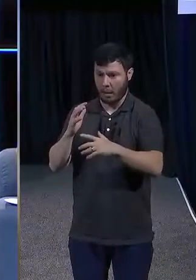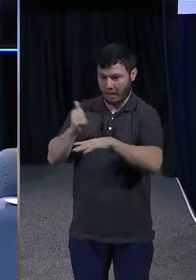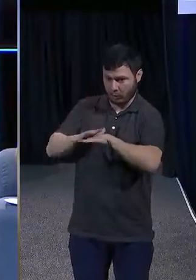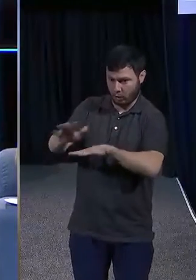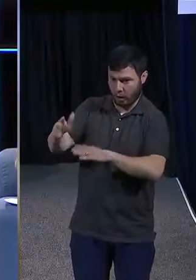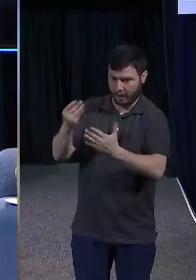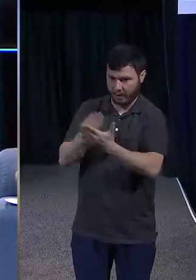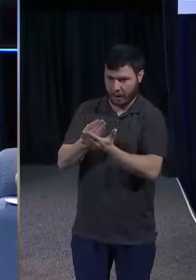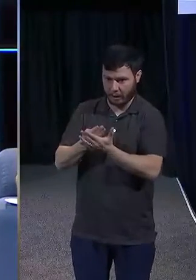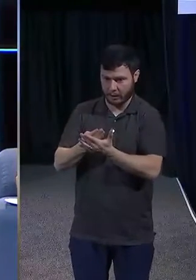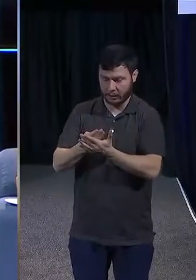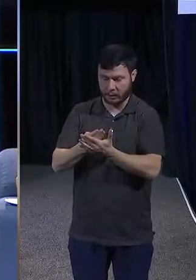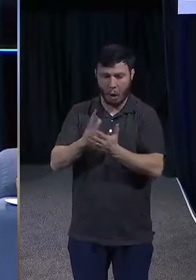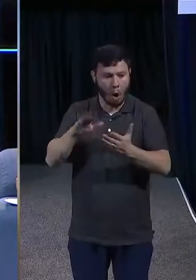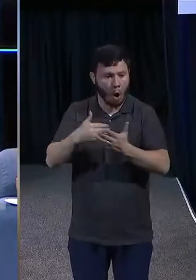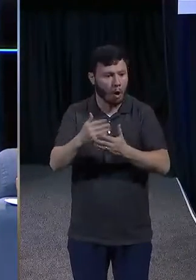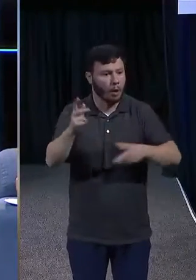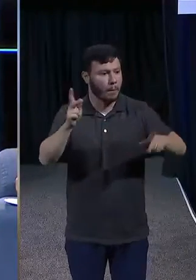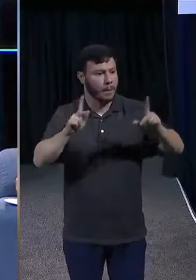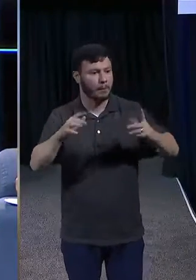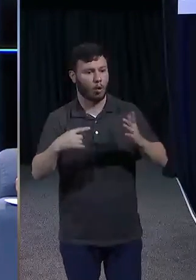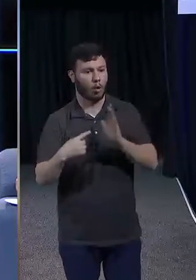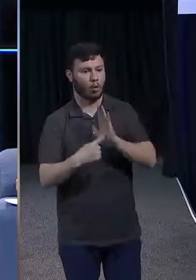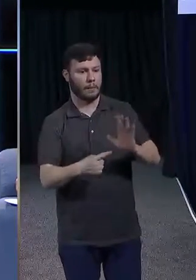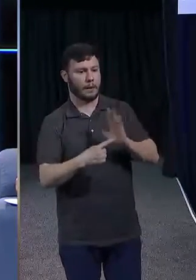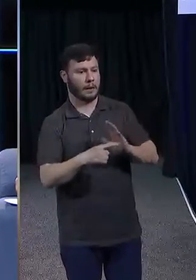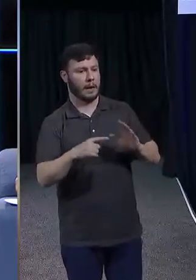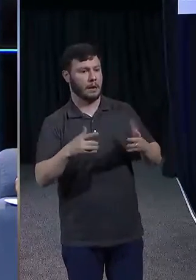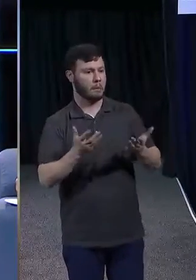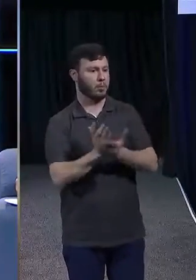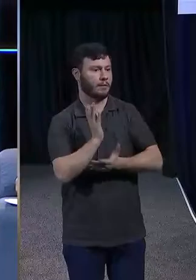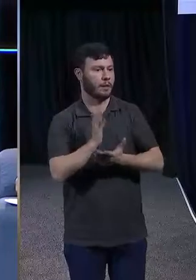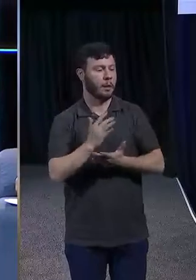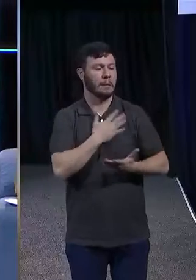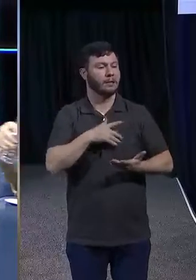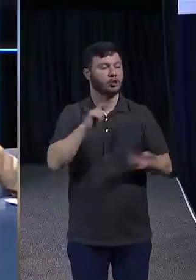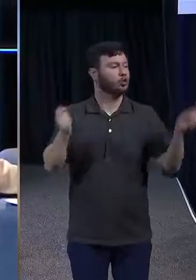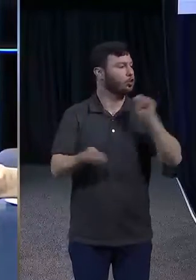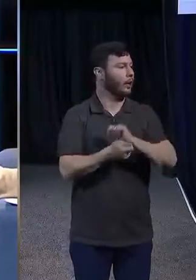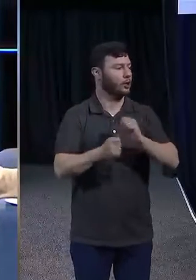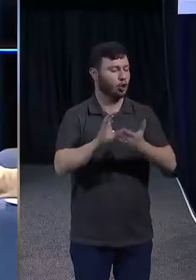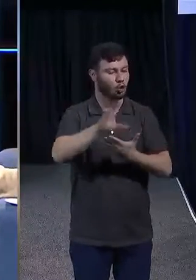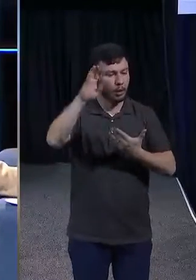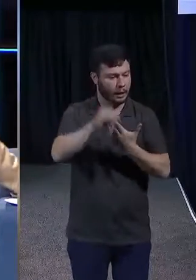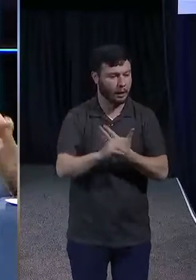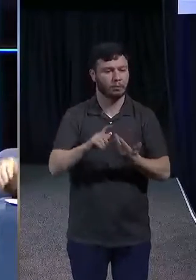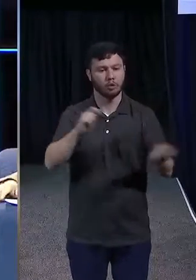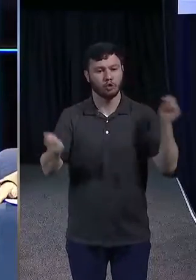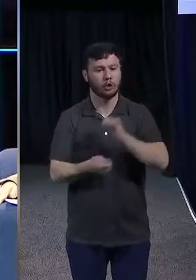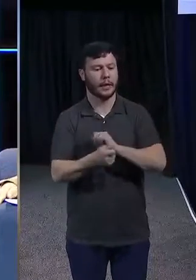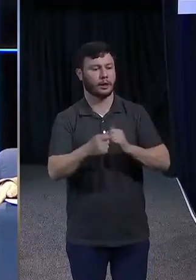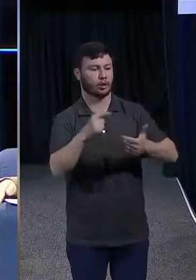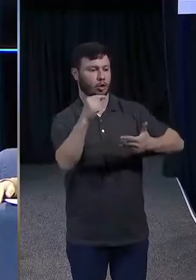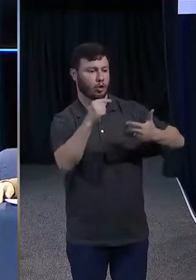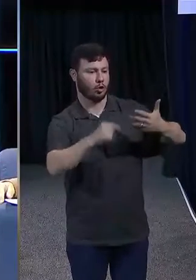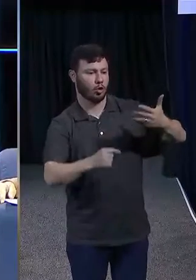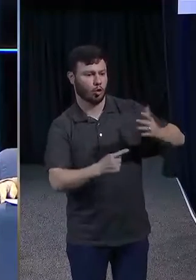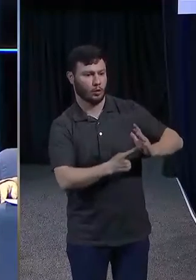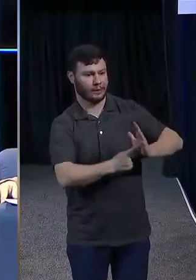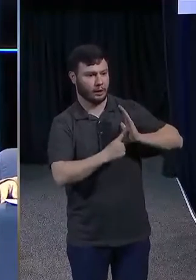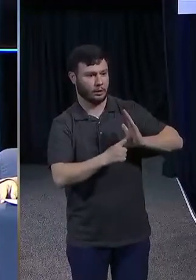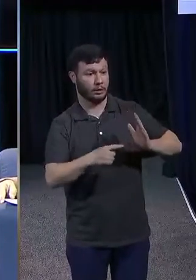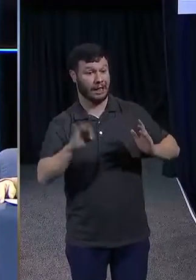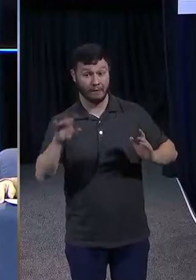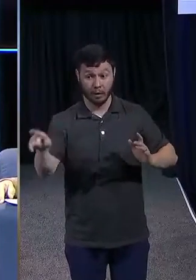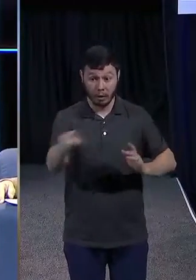all we're doing is replicating privilege. Change the curriculum. Change the criteria. If we're serious, we have to